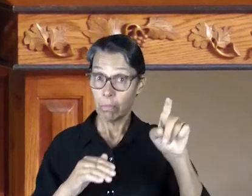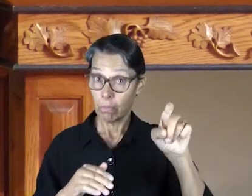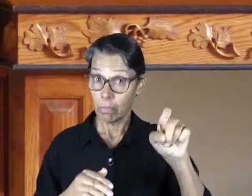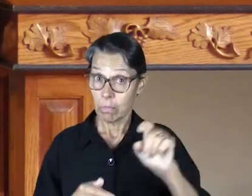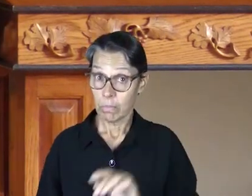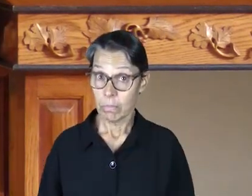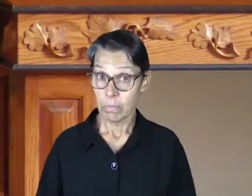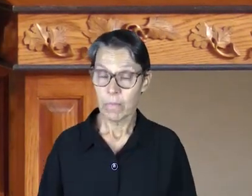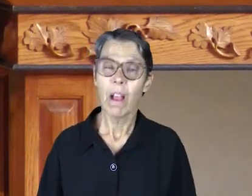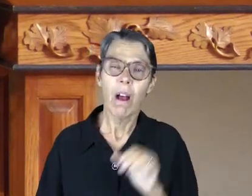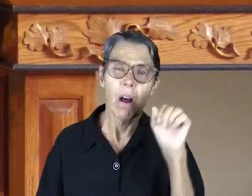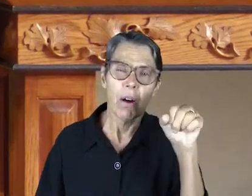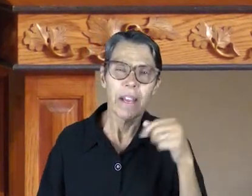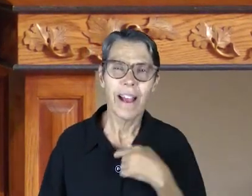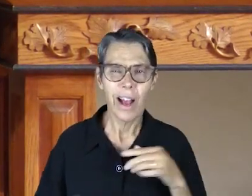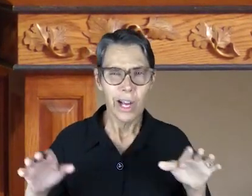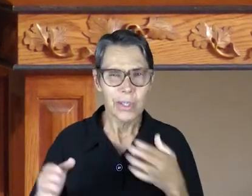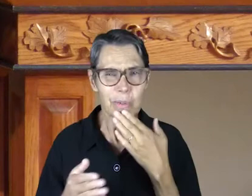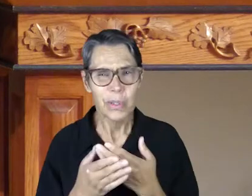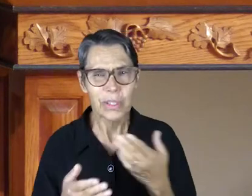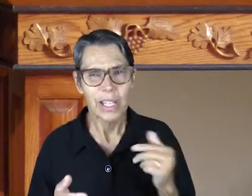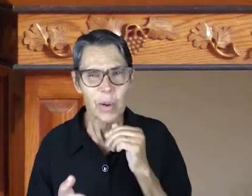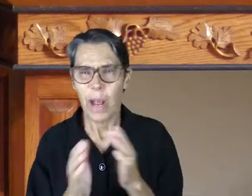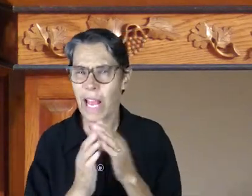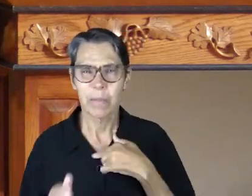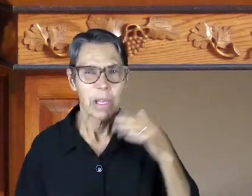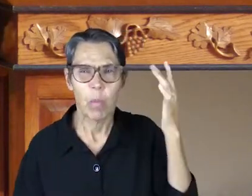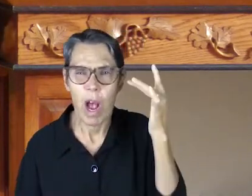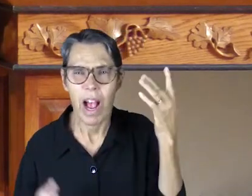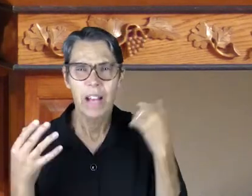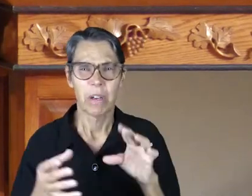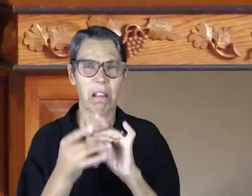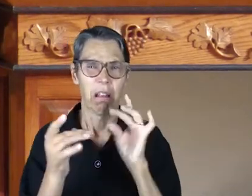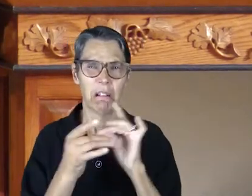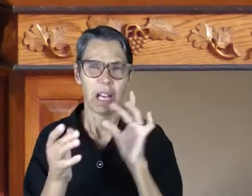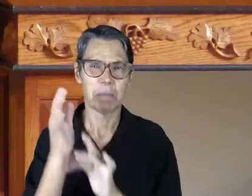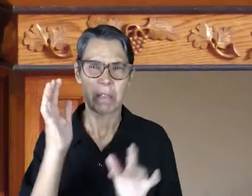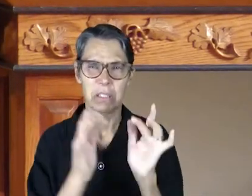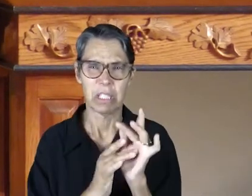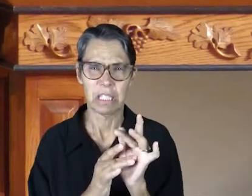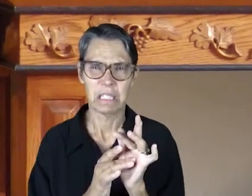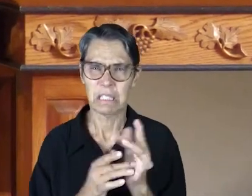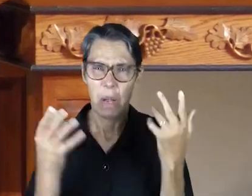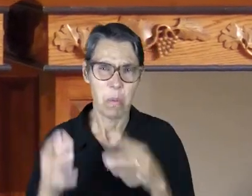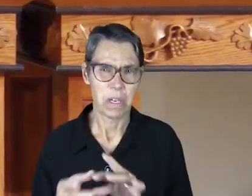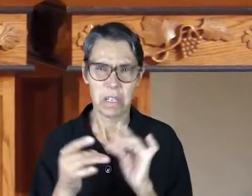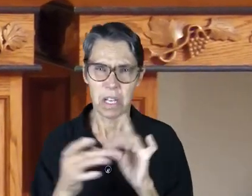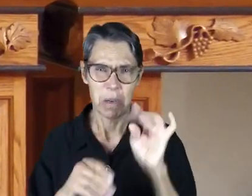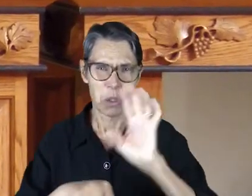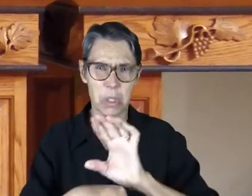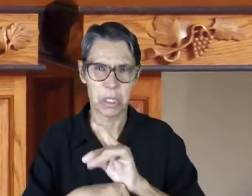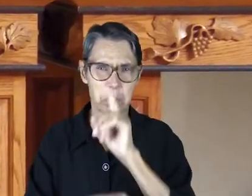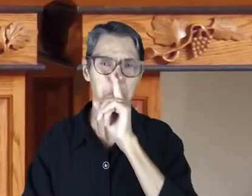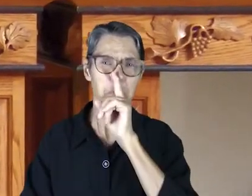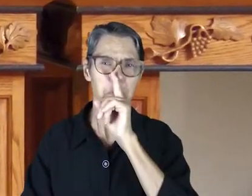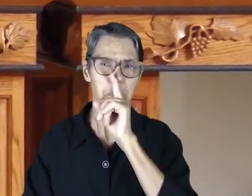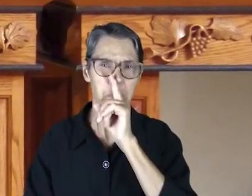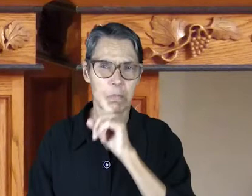Yeah, I do good things, but don't ask me why, because I don't want to have to talk about my faith in Jesus Christ or my membership in a church.